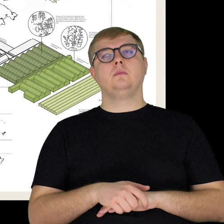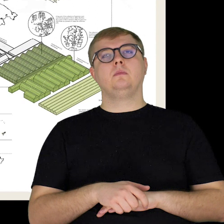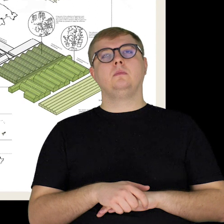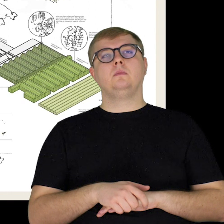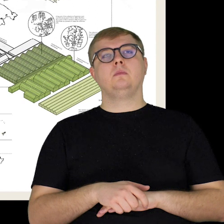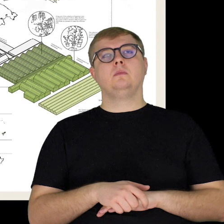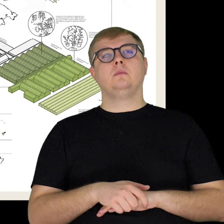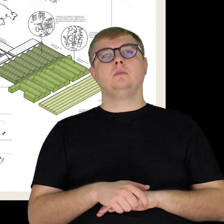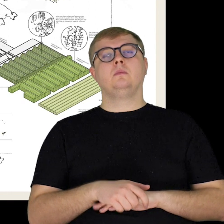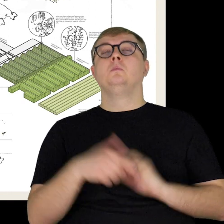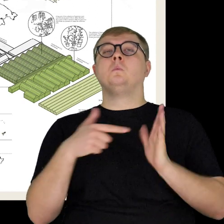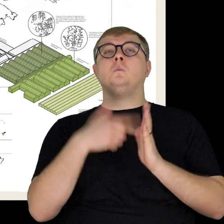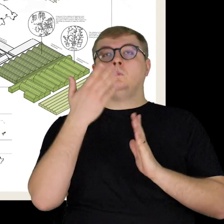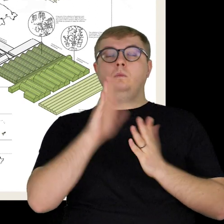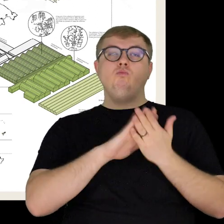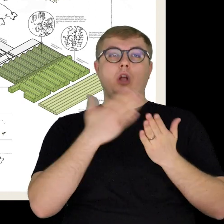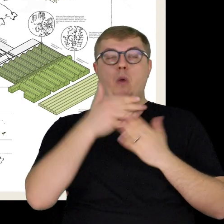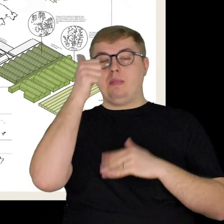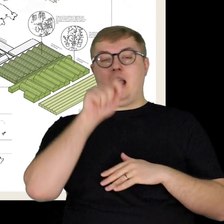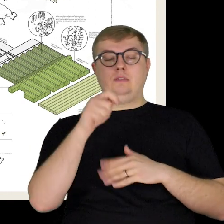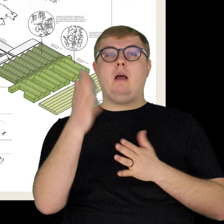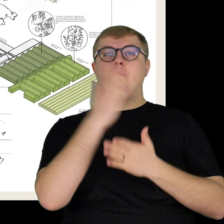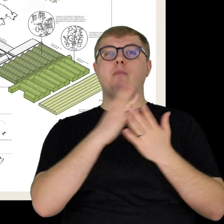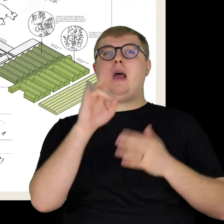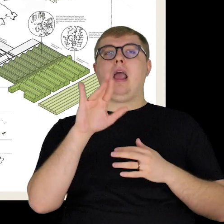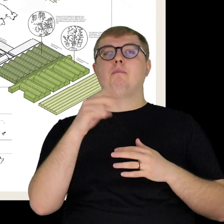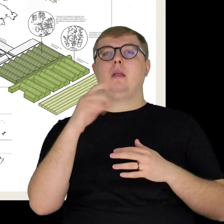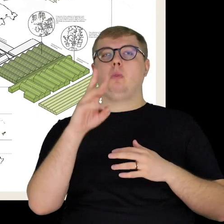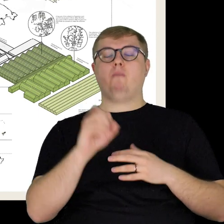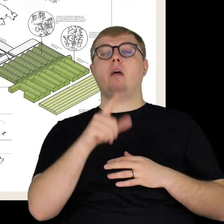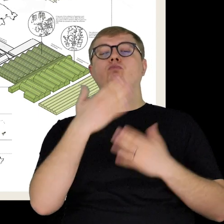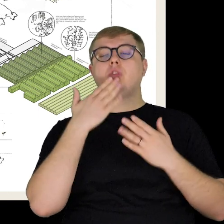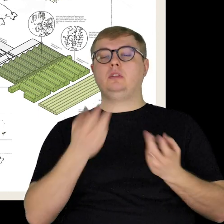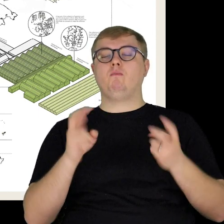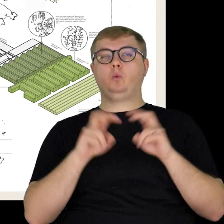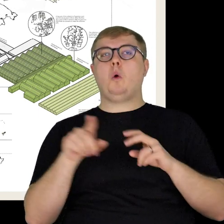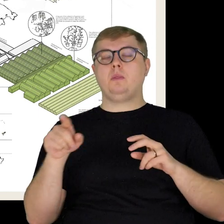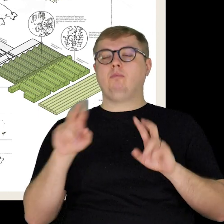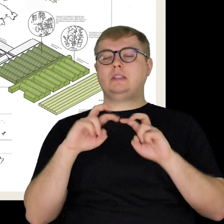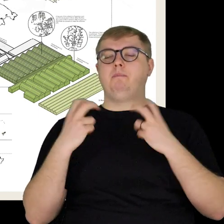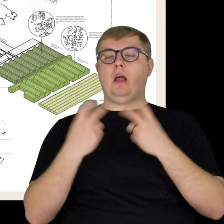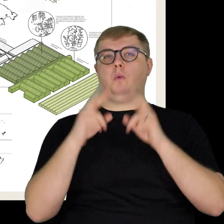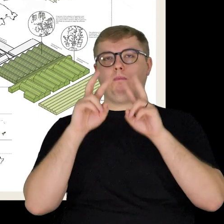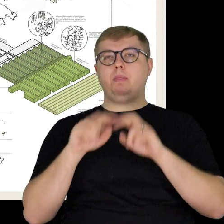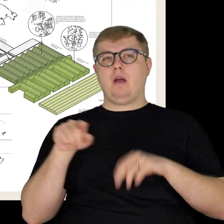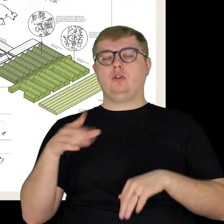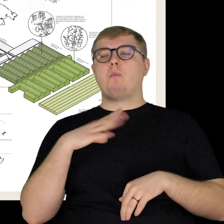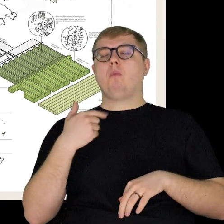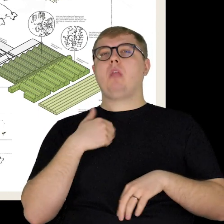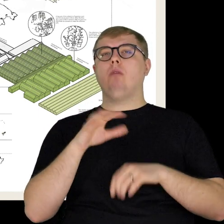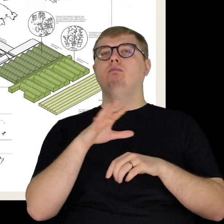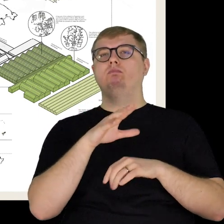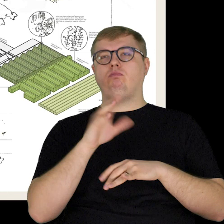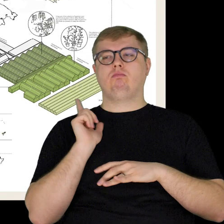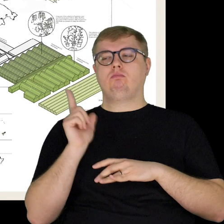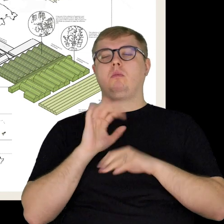created through a research seminar that Séverine and I ran in 2021, and with